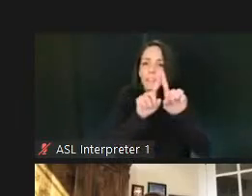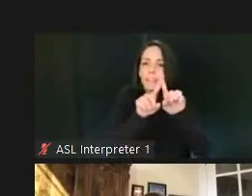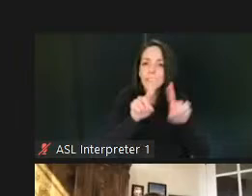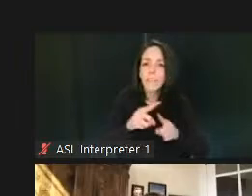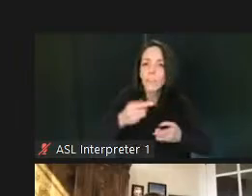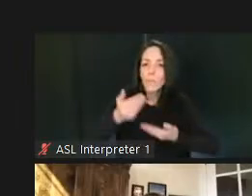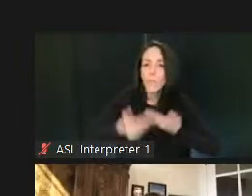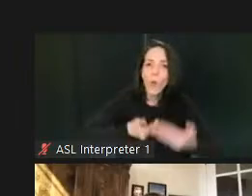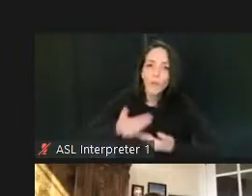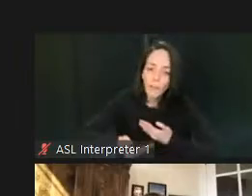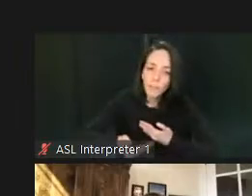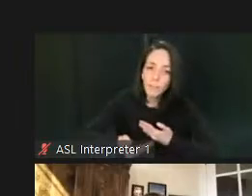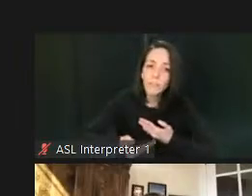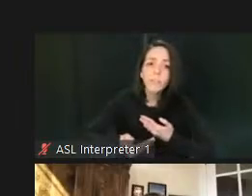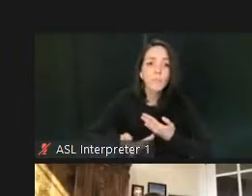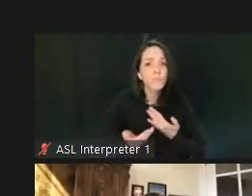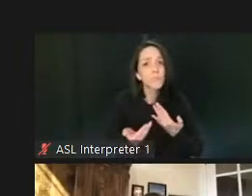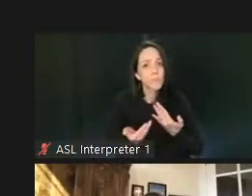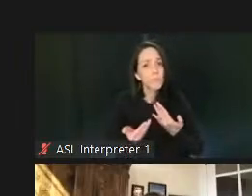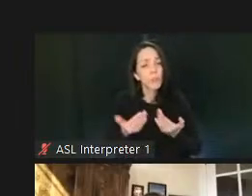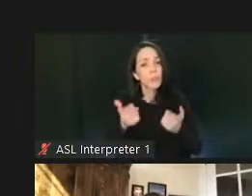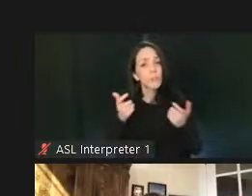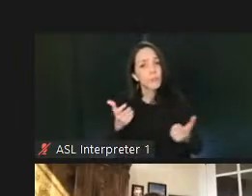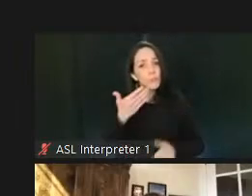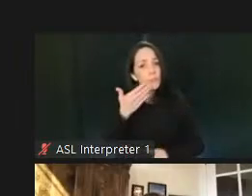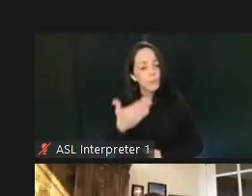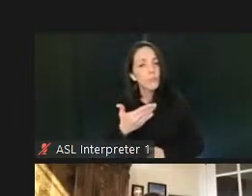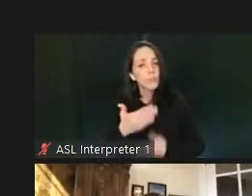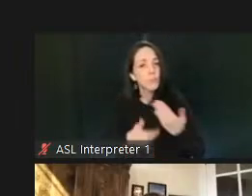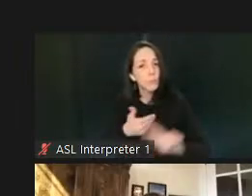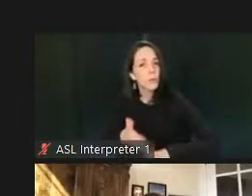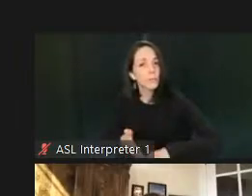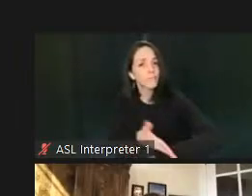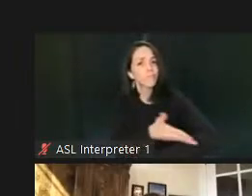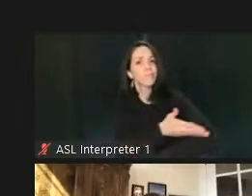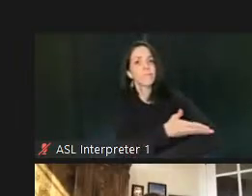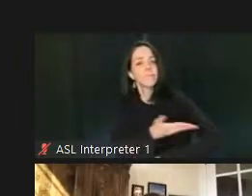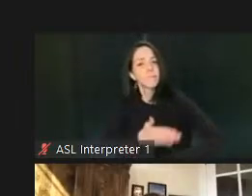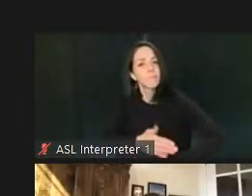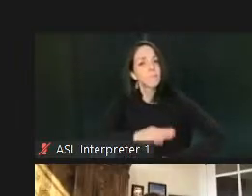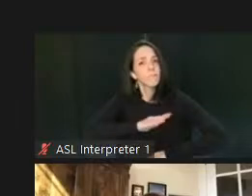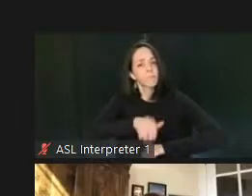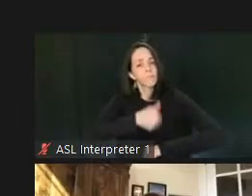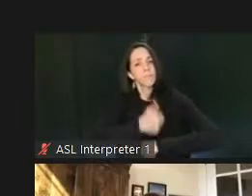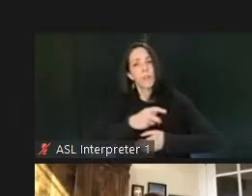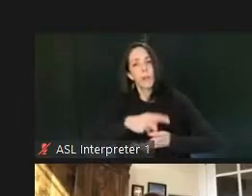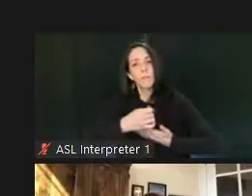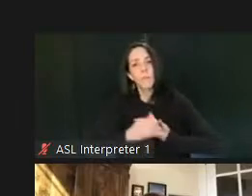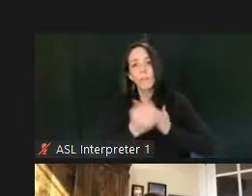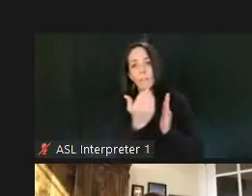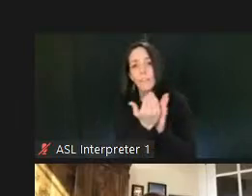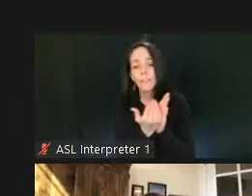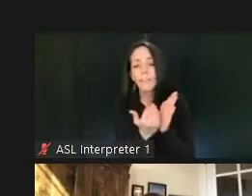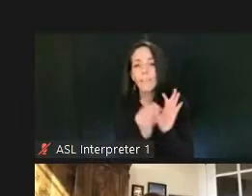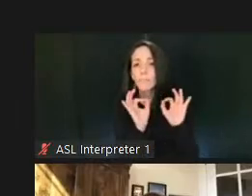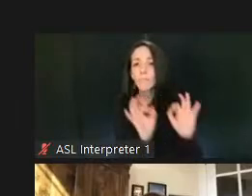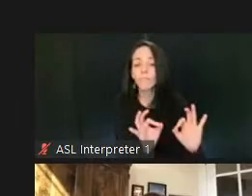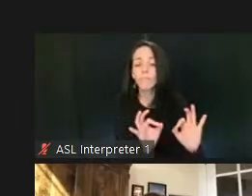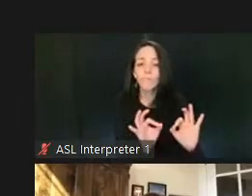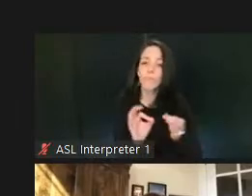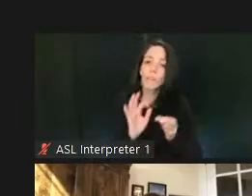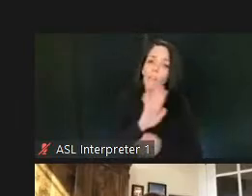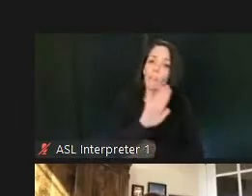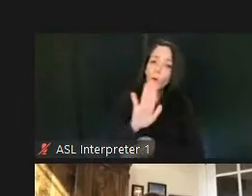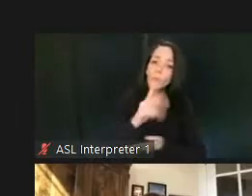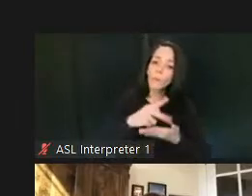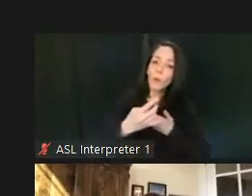has been made. It has been fairly substantial in terms of achieving the implementation of the project list. The projects that you